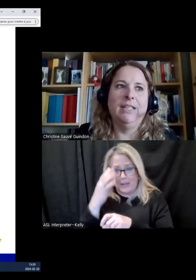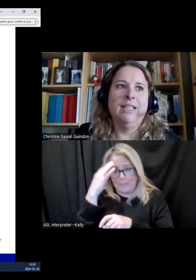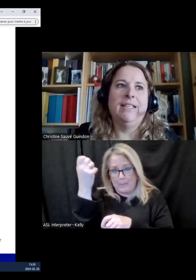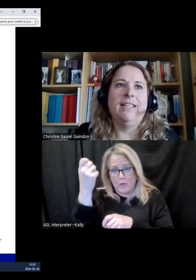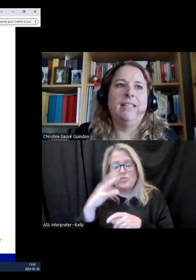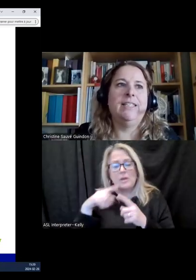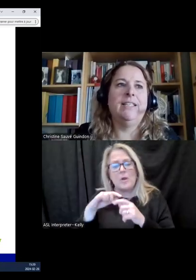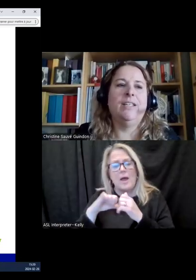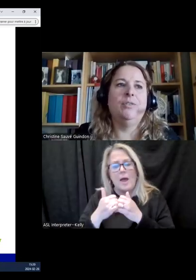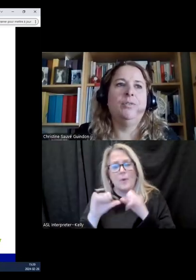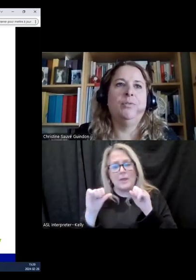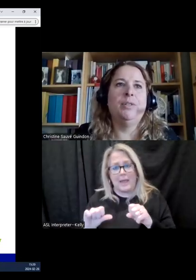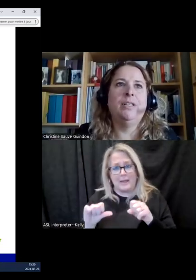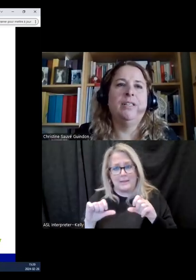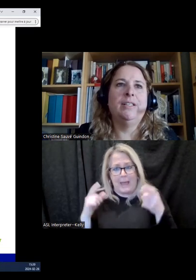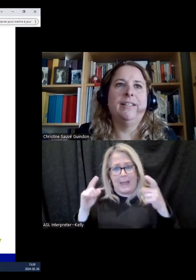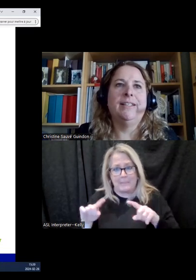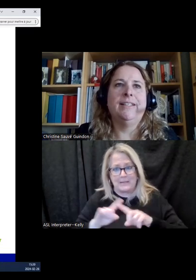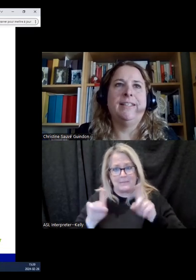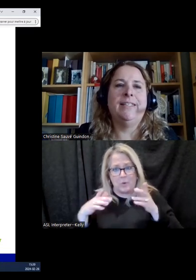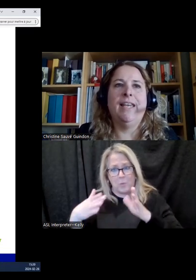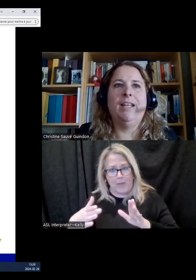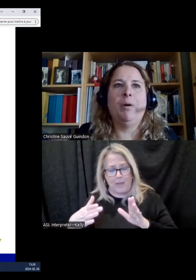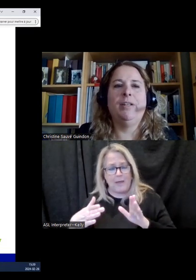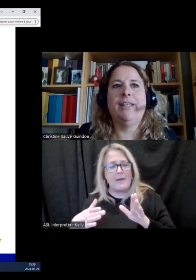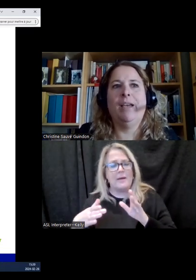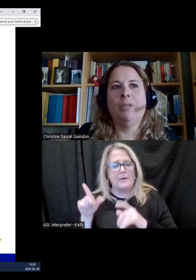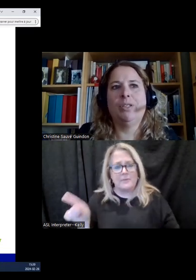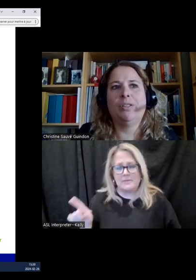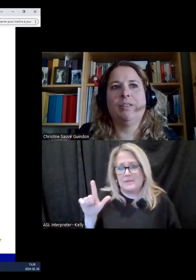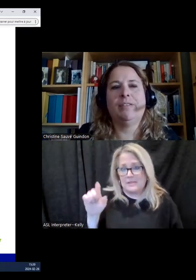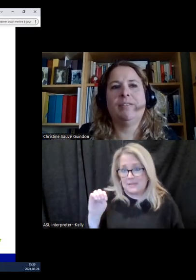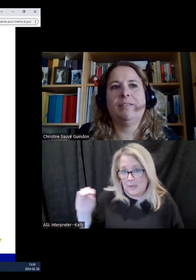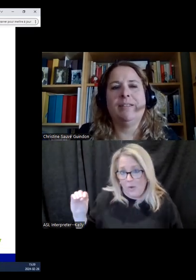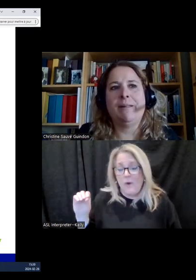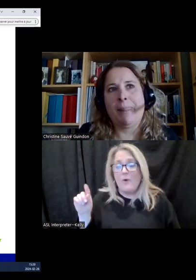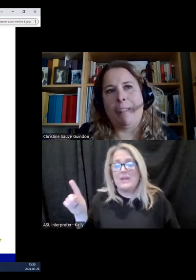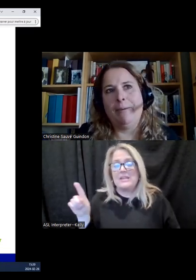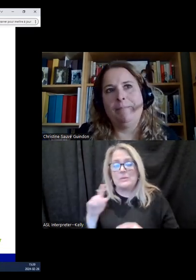differently. This is Leo he's taken apart a sandwich.